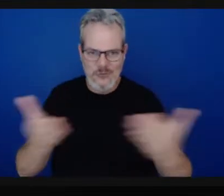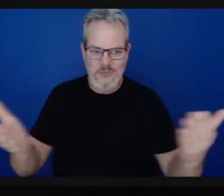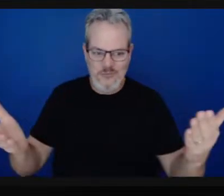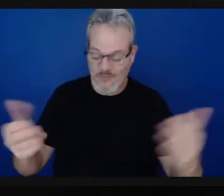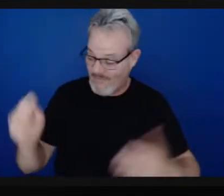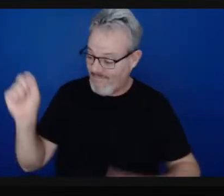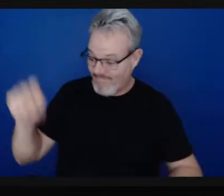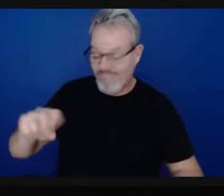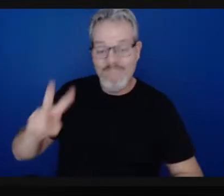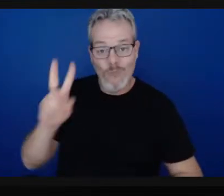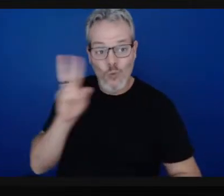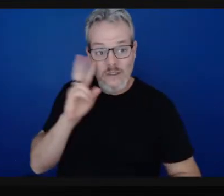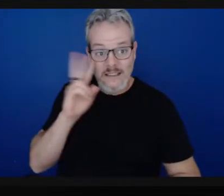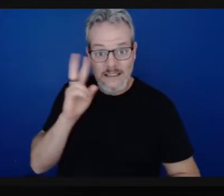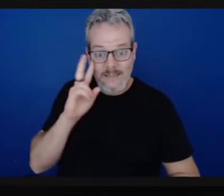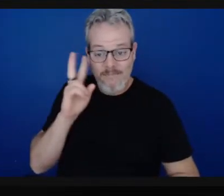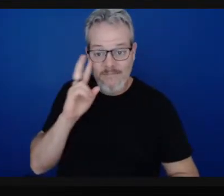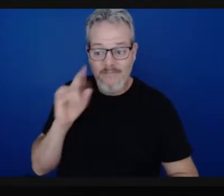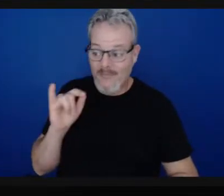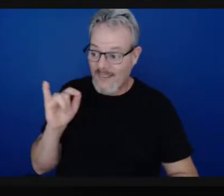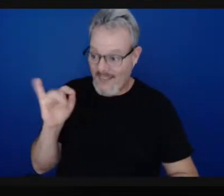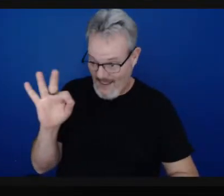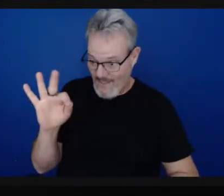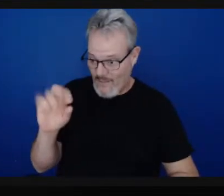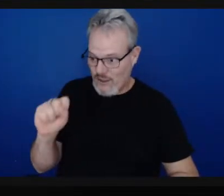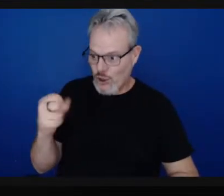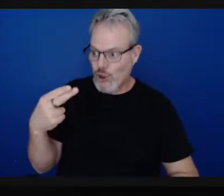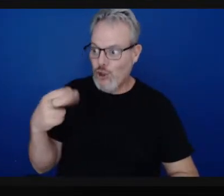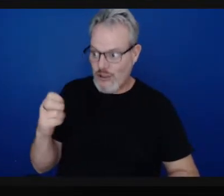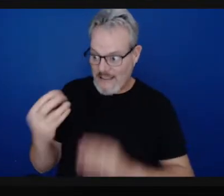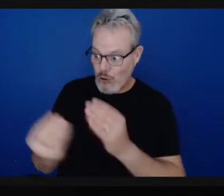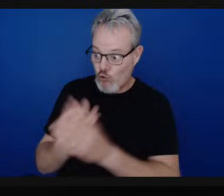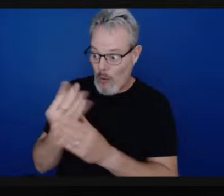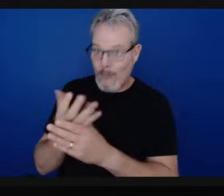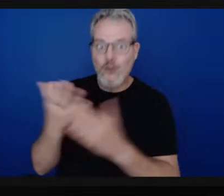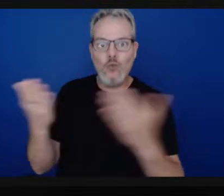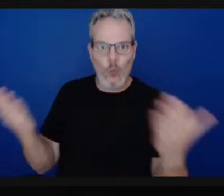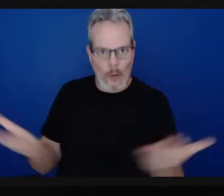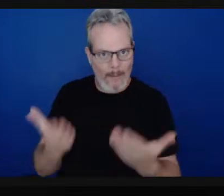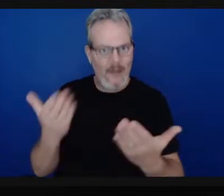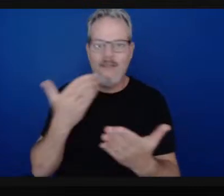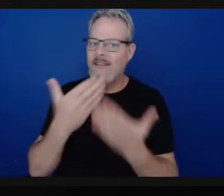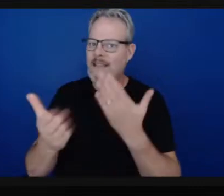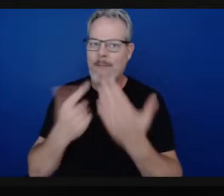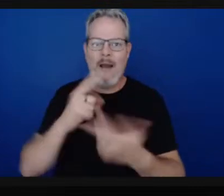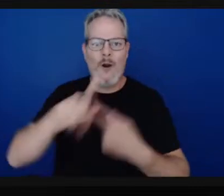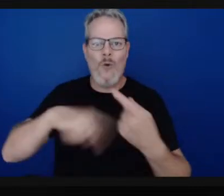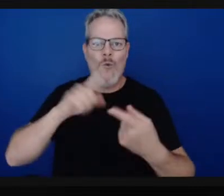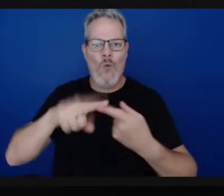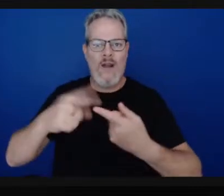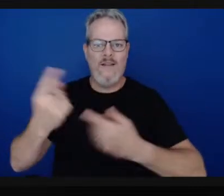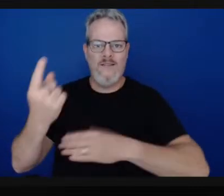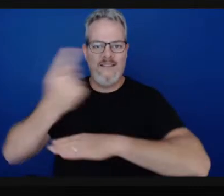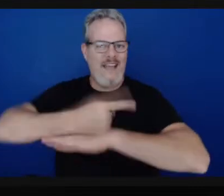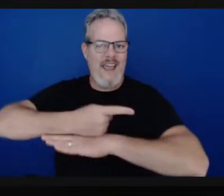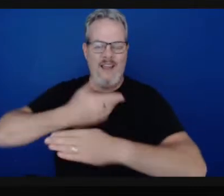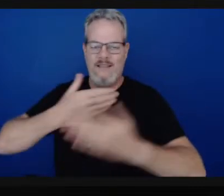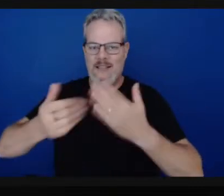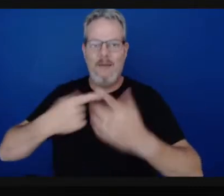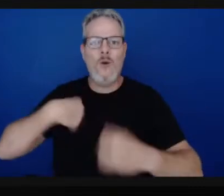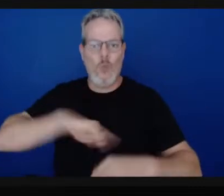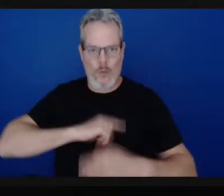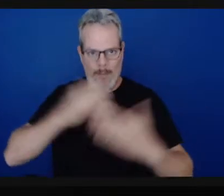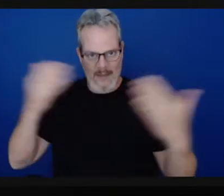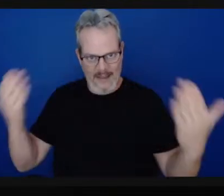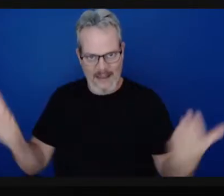see. If she does it, we'll be here. Whatever day of the week it is, we'll pop in.